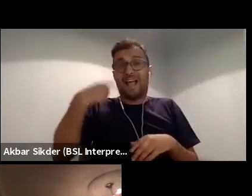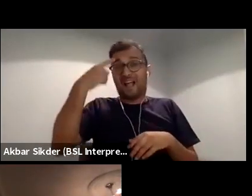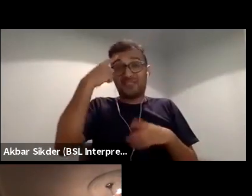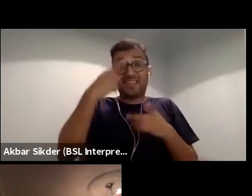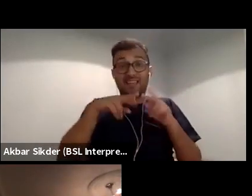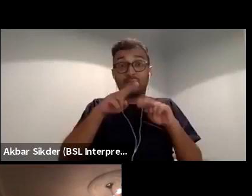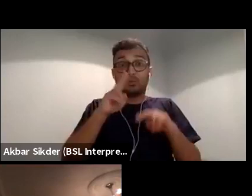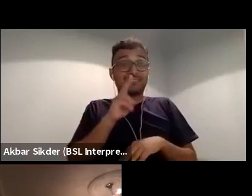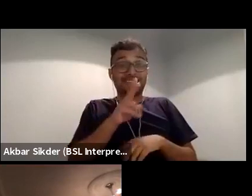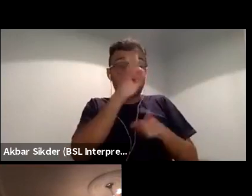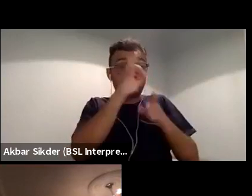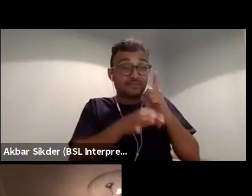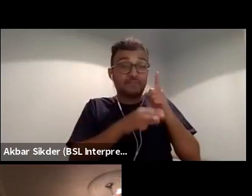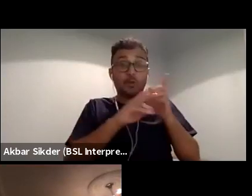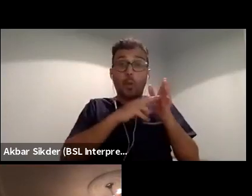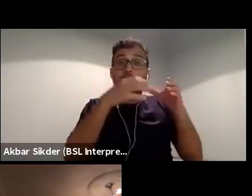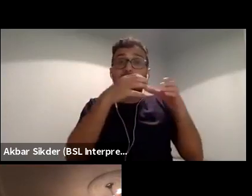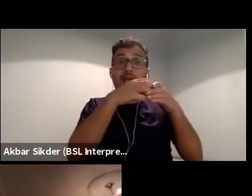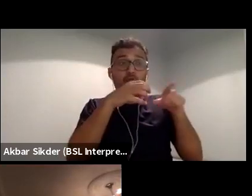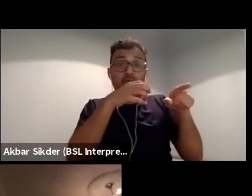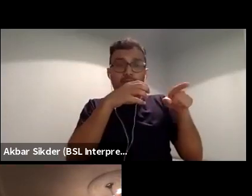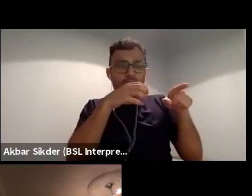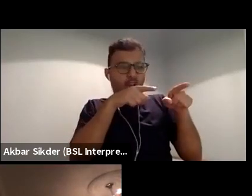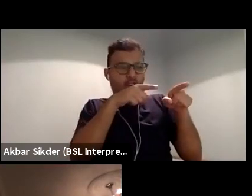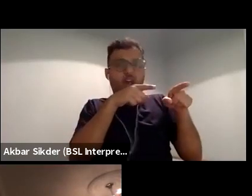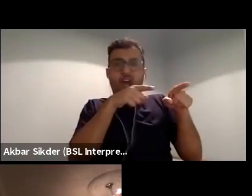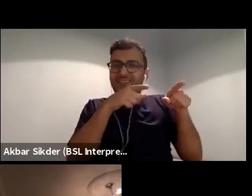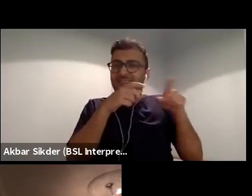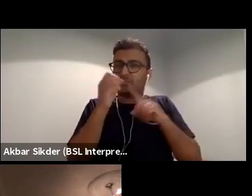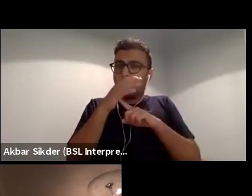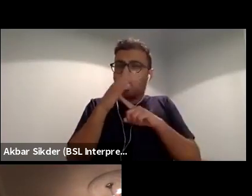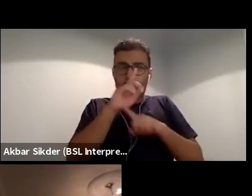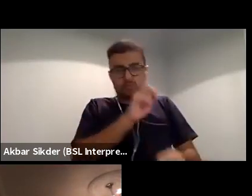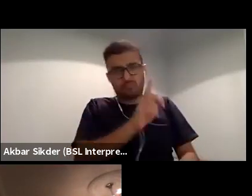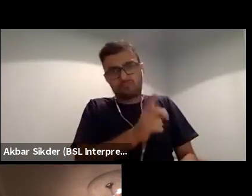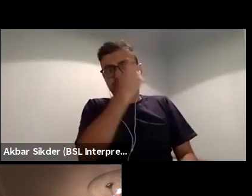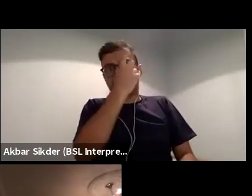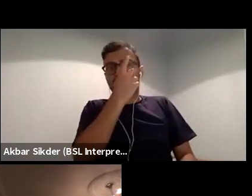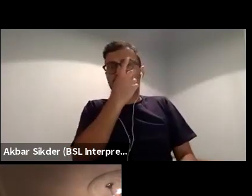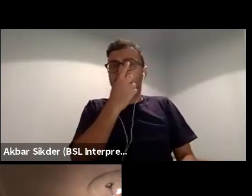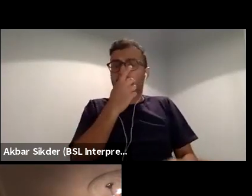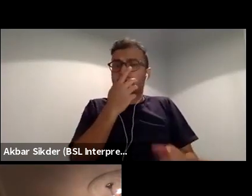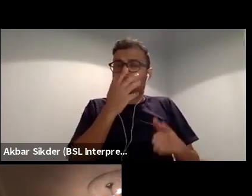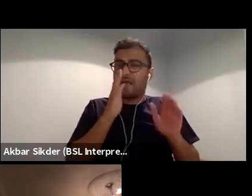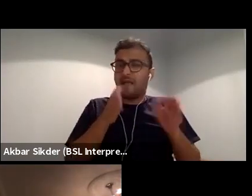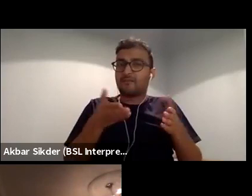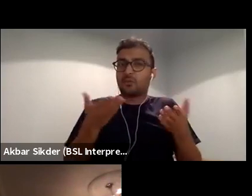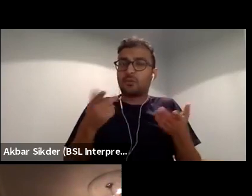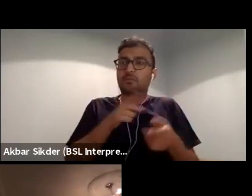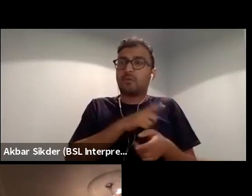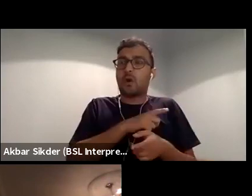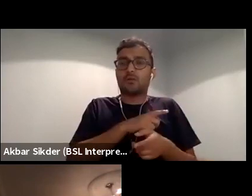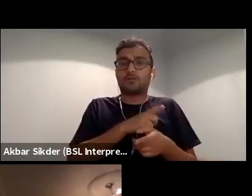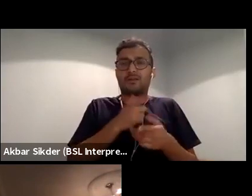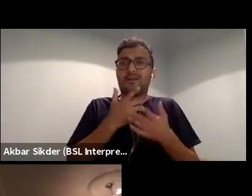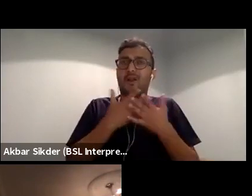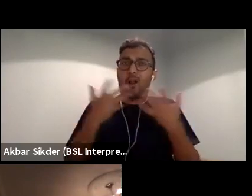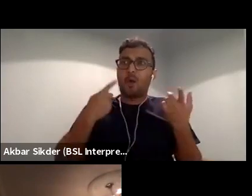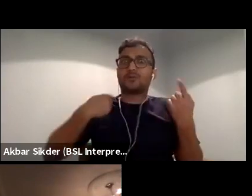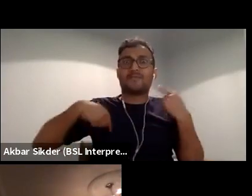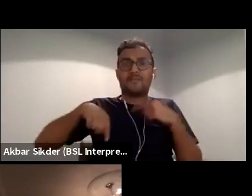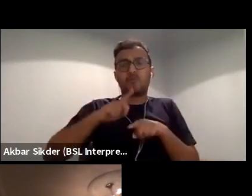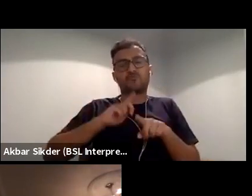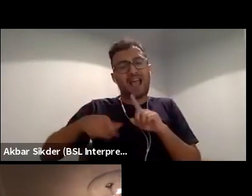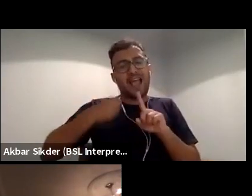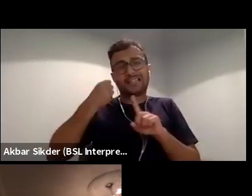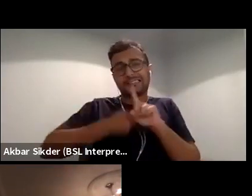specifically, because, you know, there are many of us who are doing work to try to ensure that this doesn't happen. But